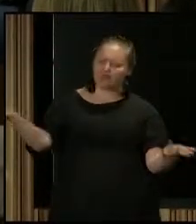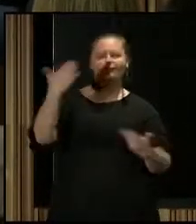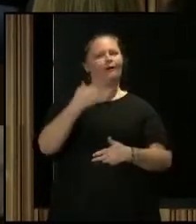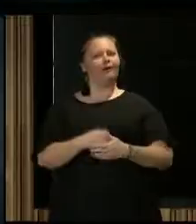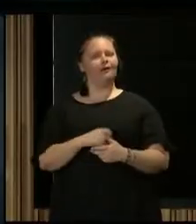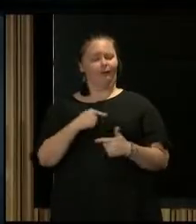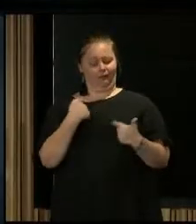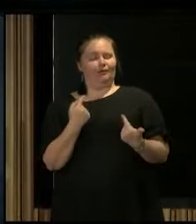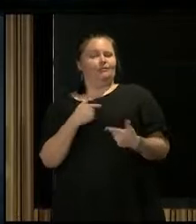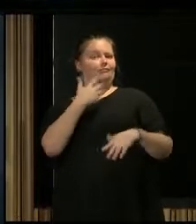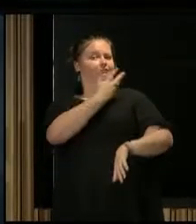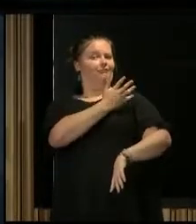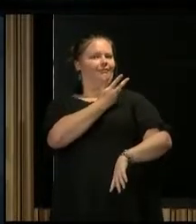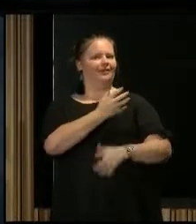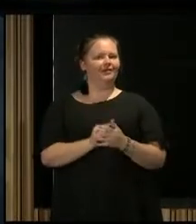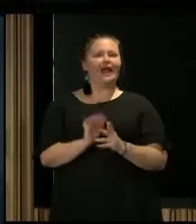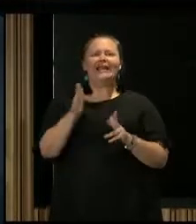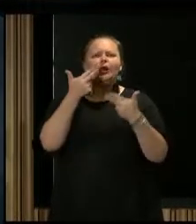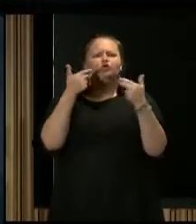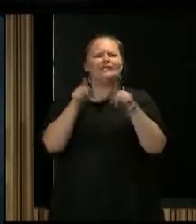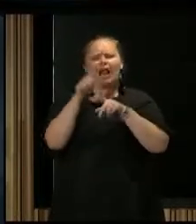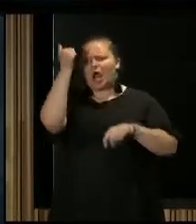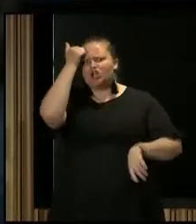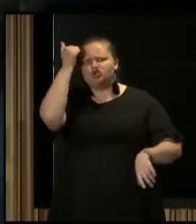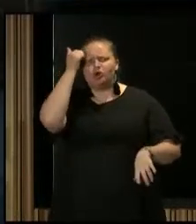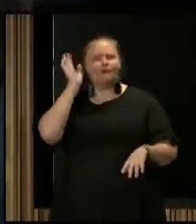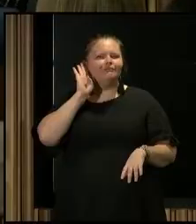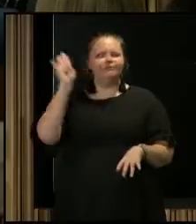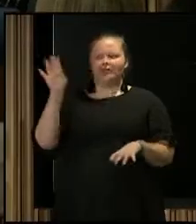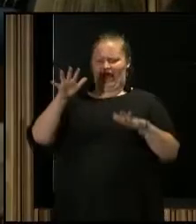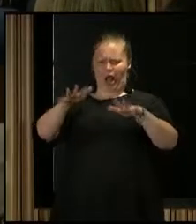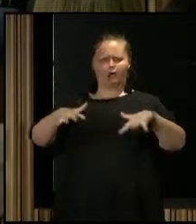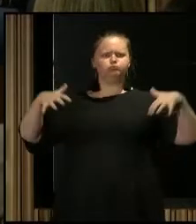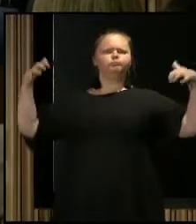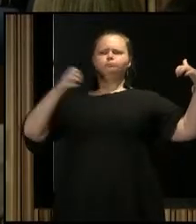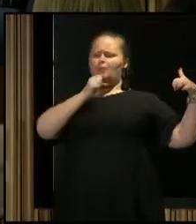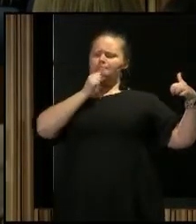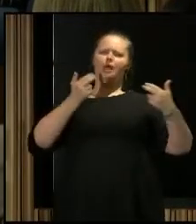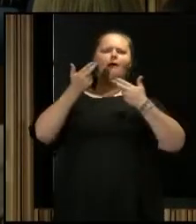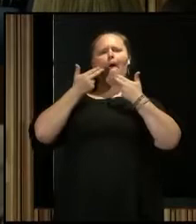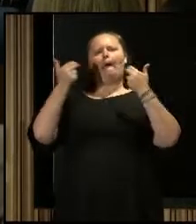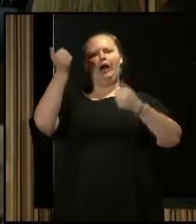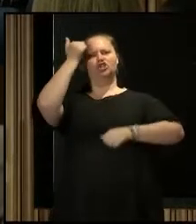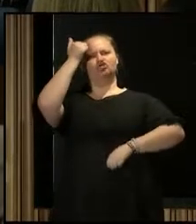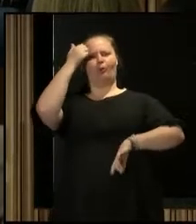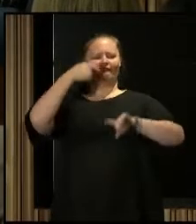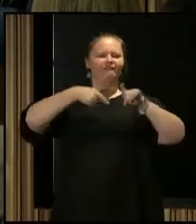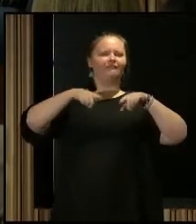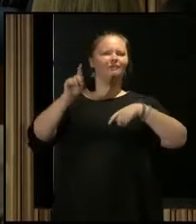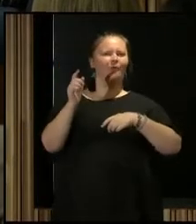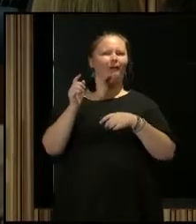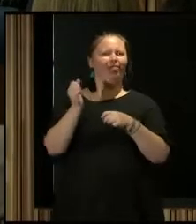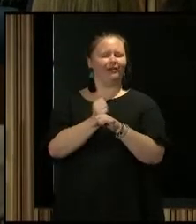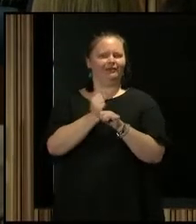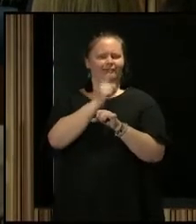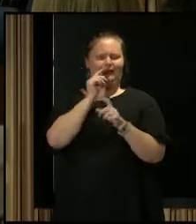we're impressed. And they'll all sing at soccer matches. I mean, you hear a whole stadium of men singing, which, again, makes the hair stand up on